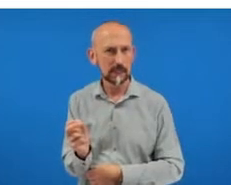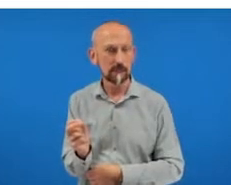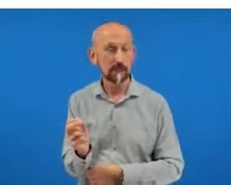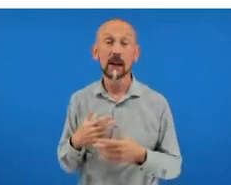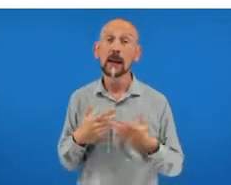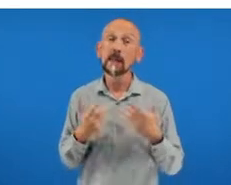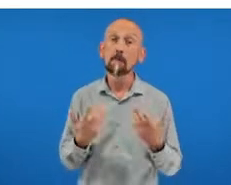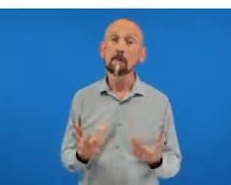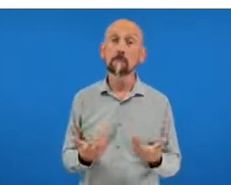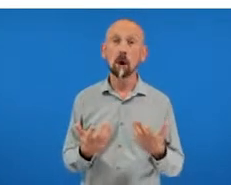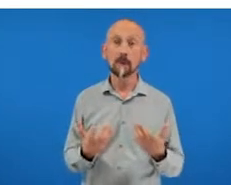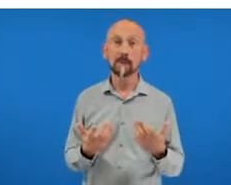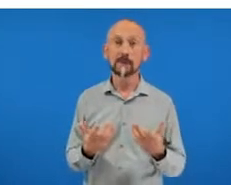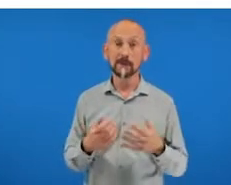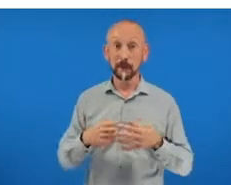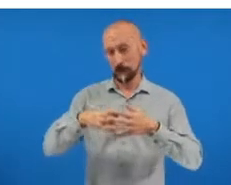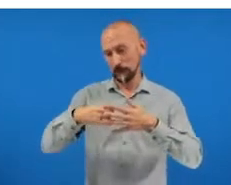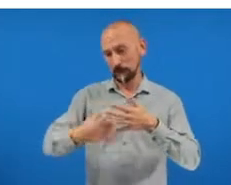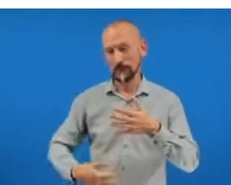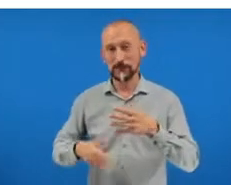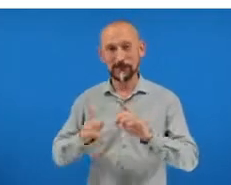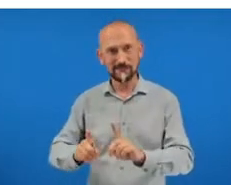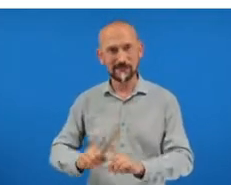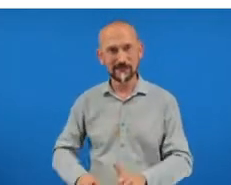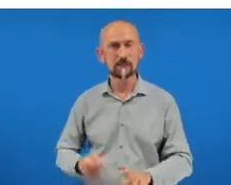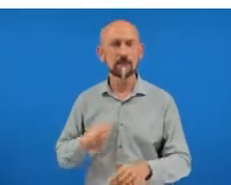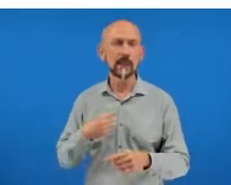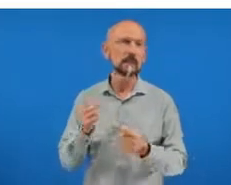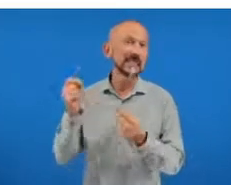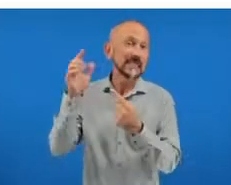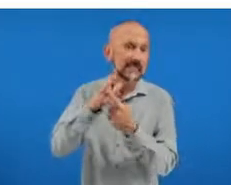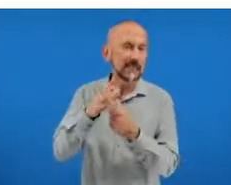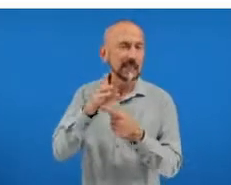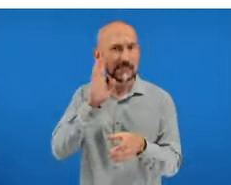quite a host of different things. I'm a senior psychotherapist in